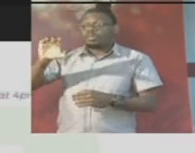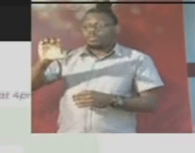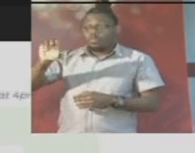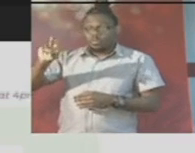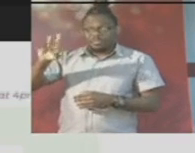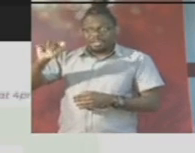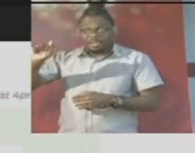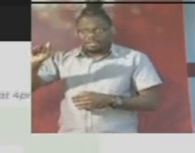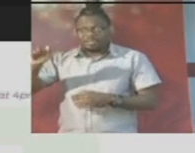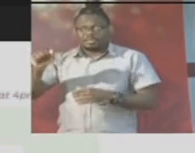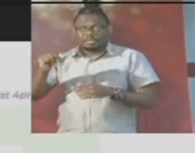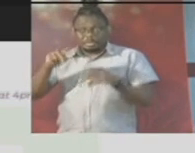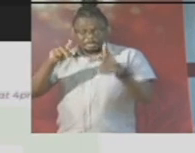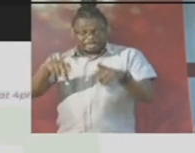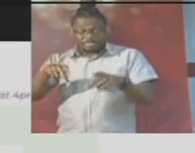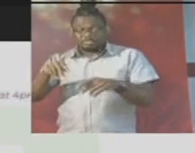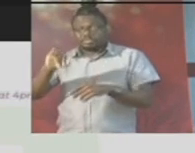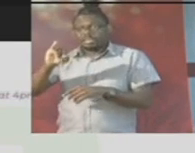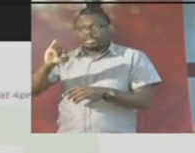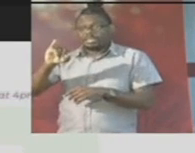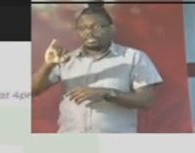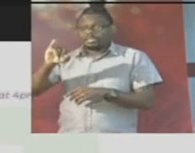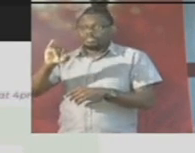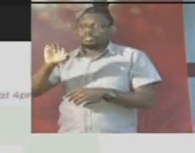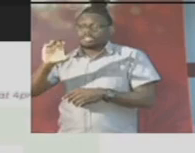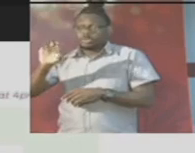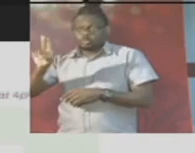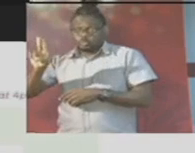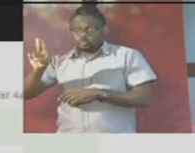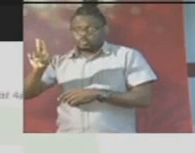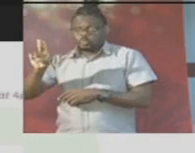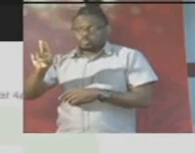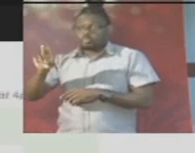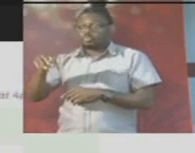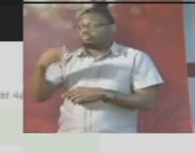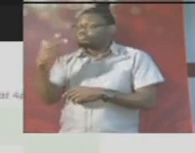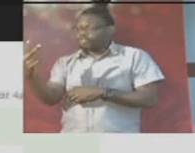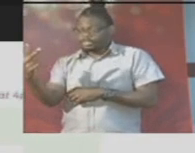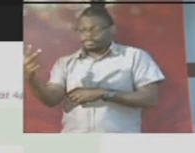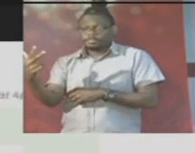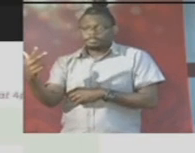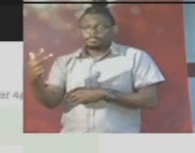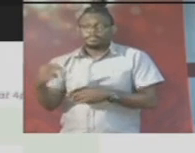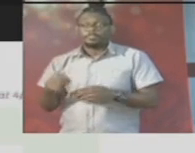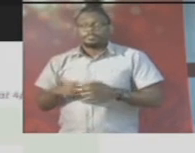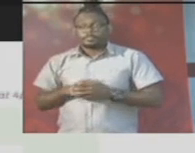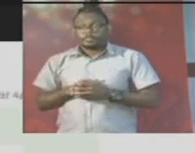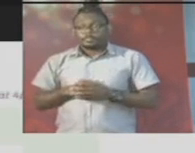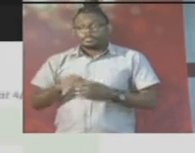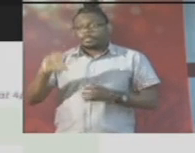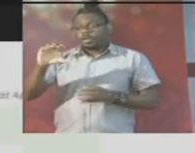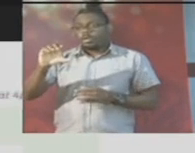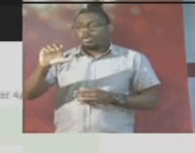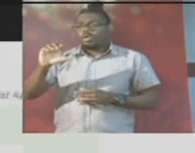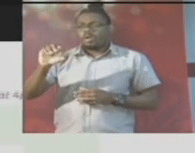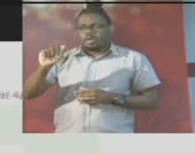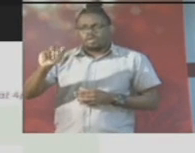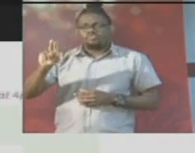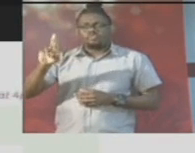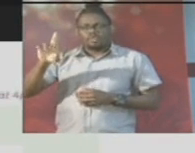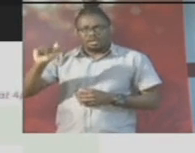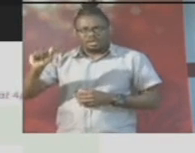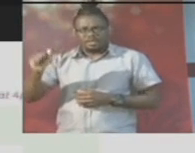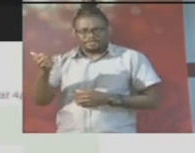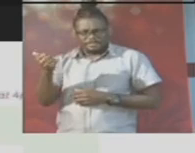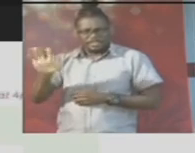ICU, 3 in the high dependency unit. At the Cora Hospital, we have 15 individuals, and at the Scarborough Regional Hospital at the Fort,